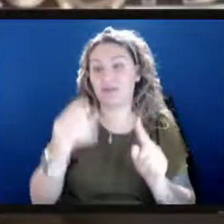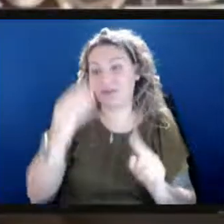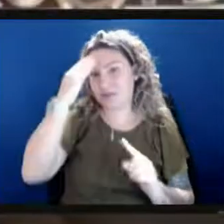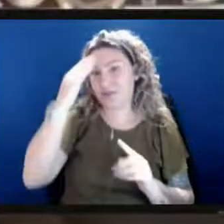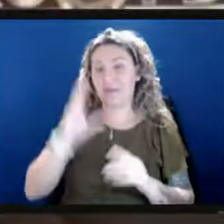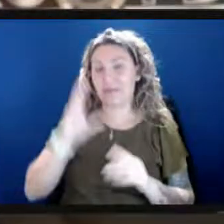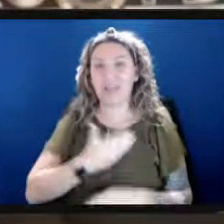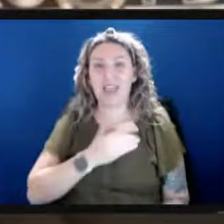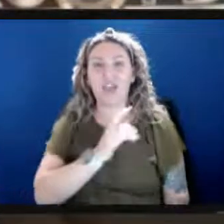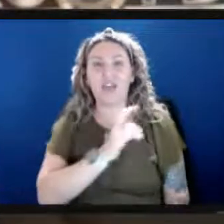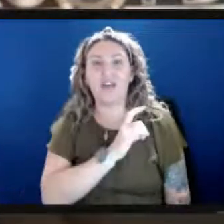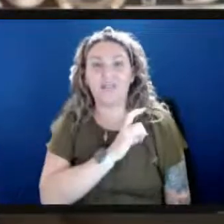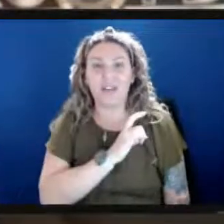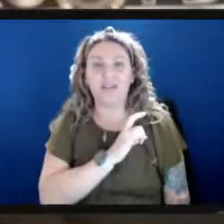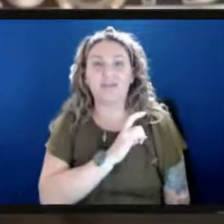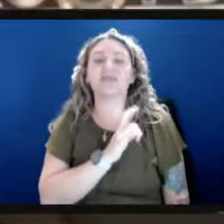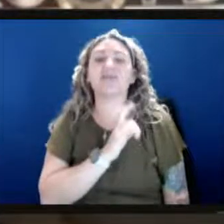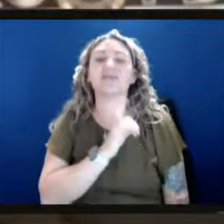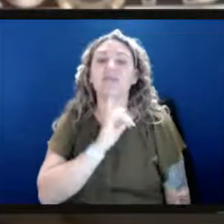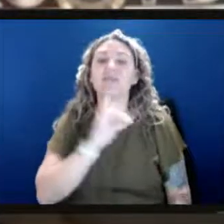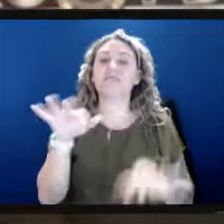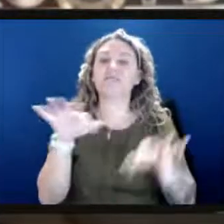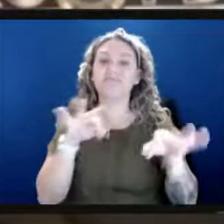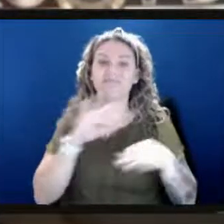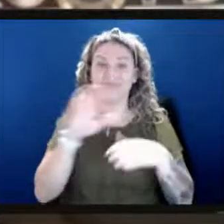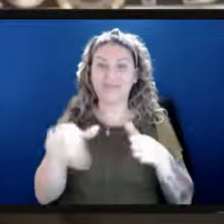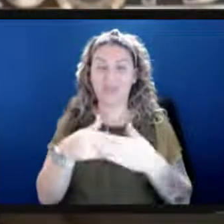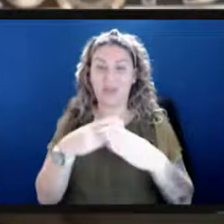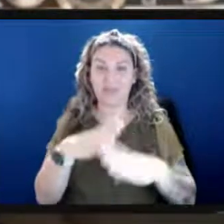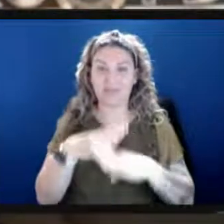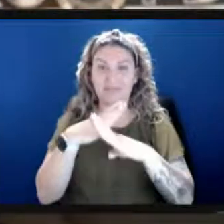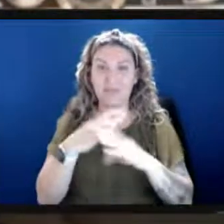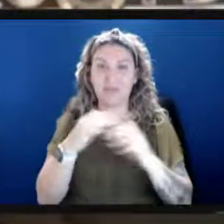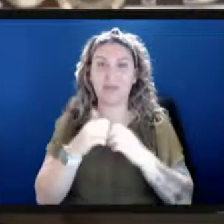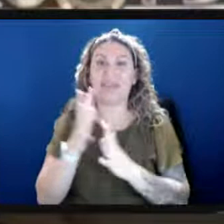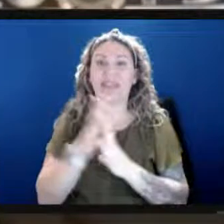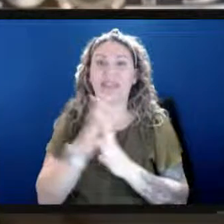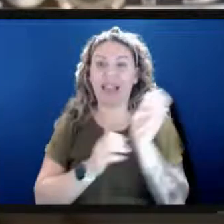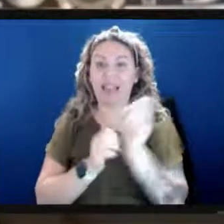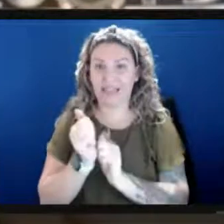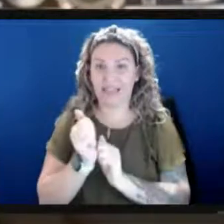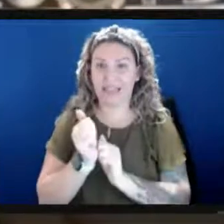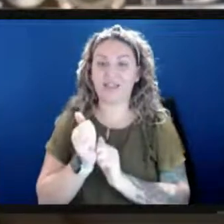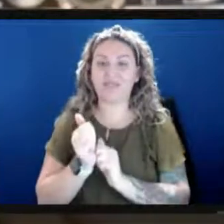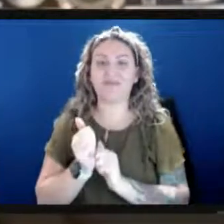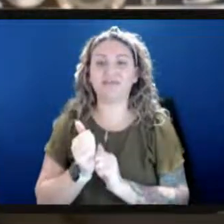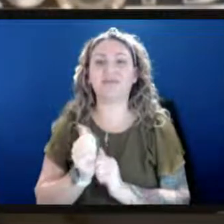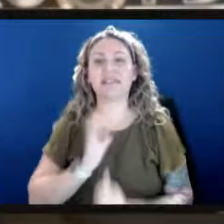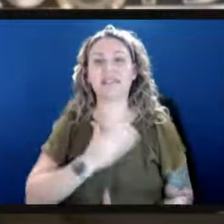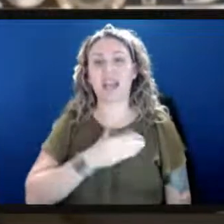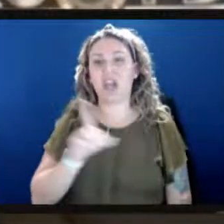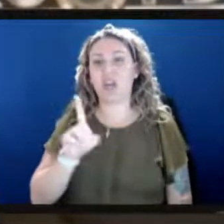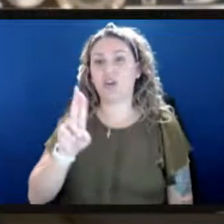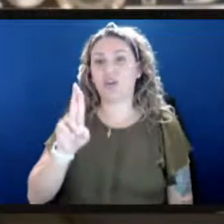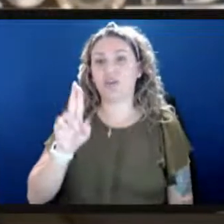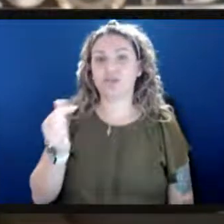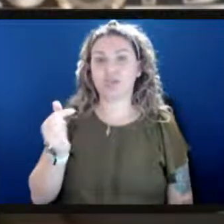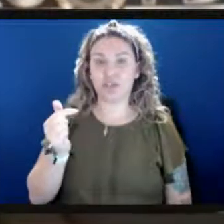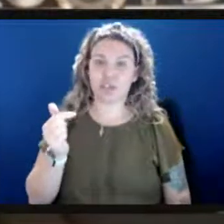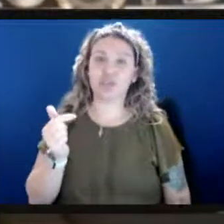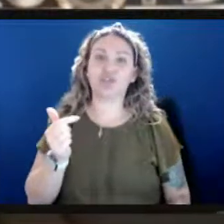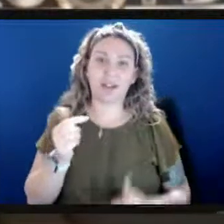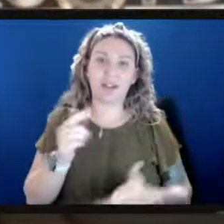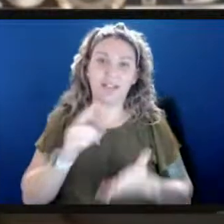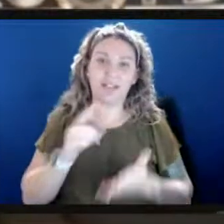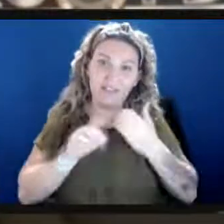are instructed to take, all barrier precautions with gloves. And our drug investigators have additional precautionary measures that